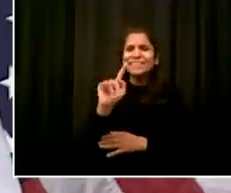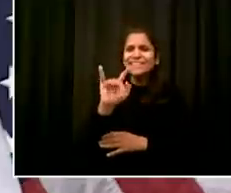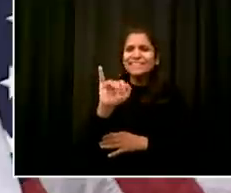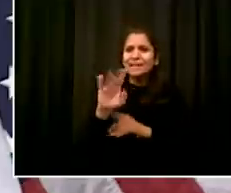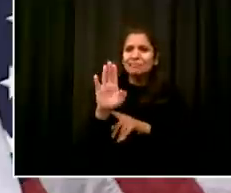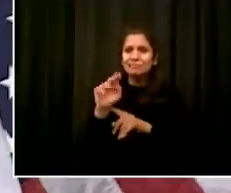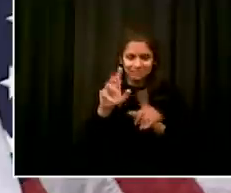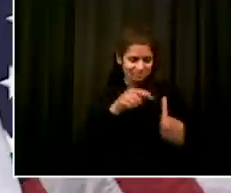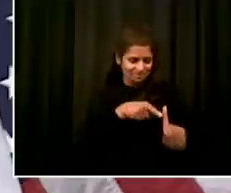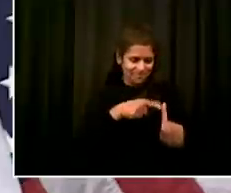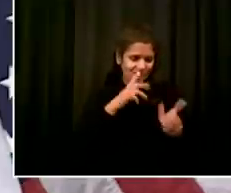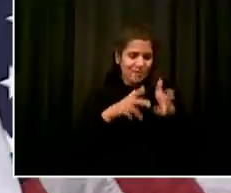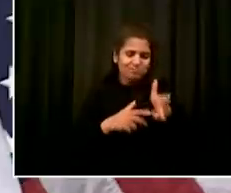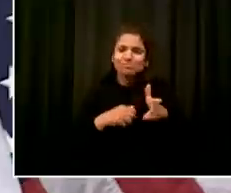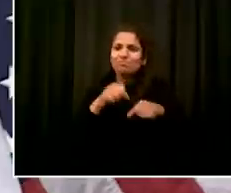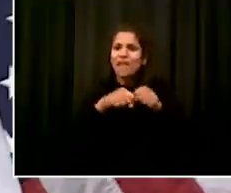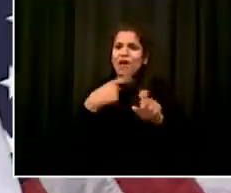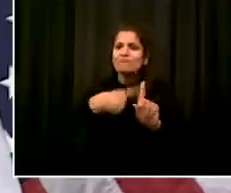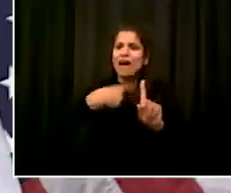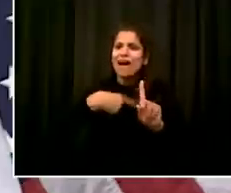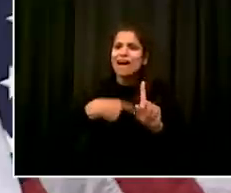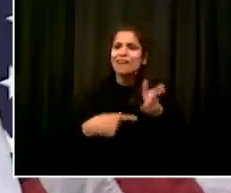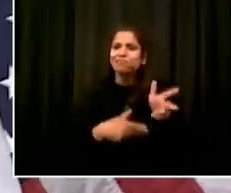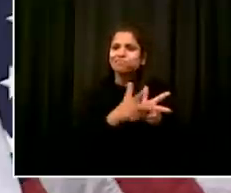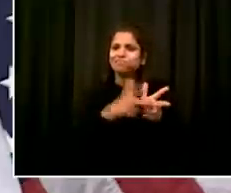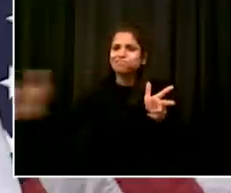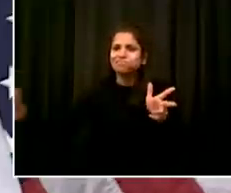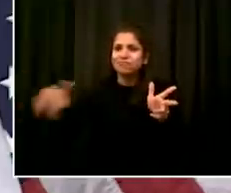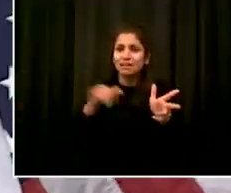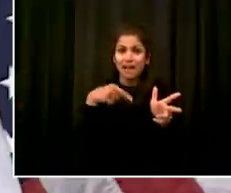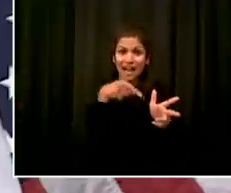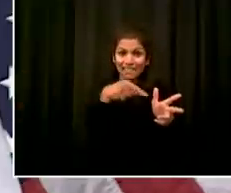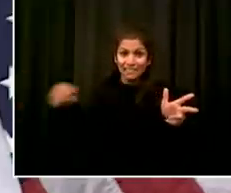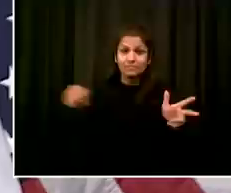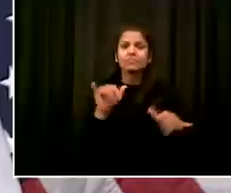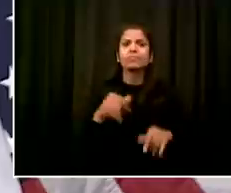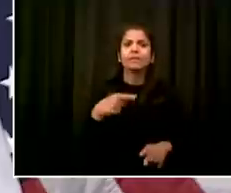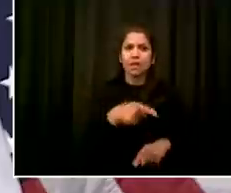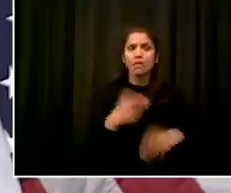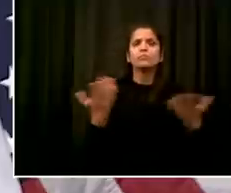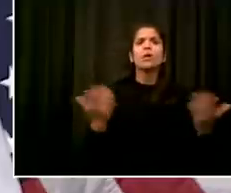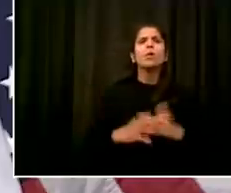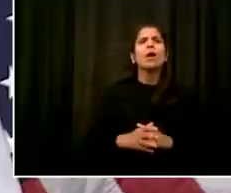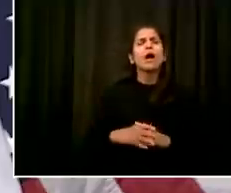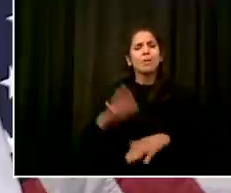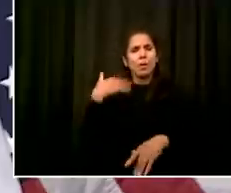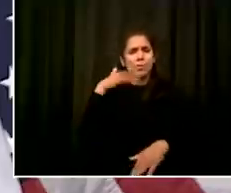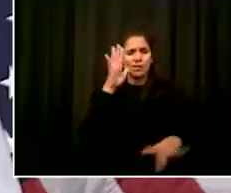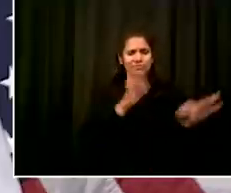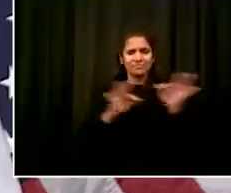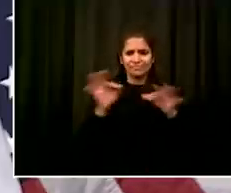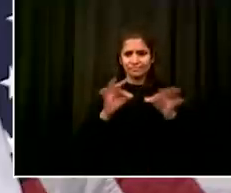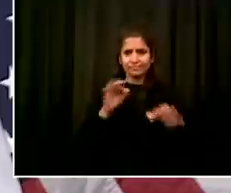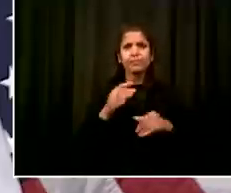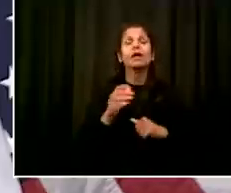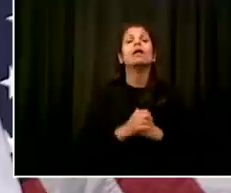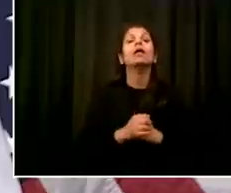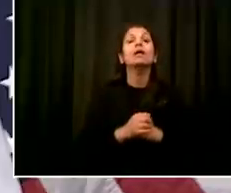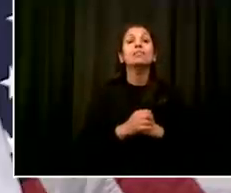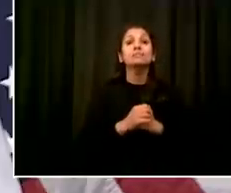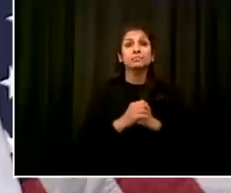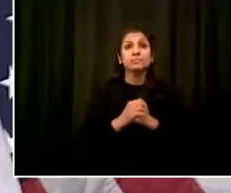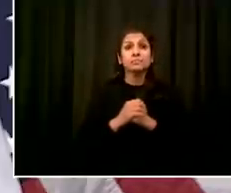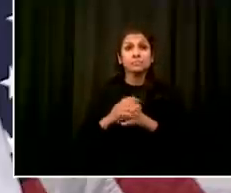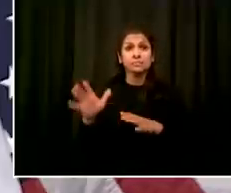that there is a unity here in the decision-making process. There was, I think, in the